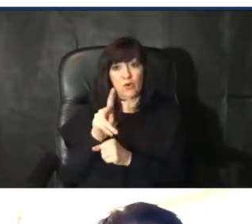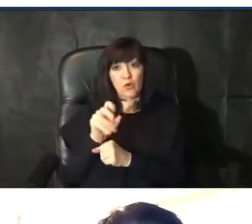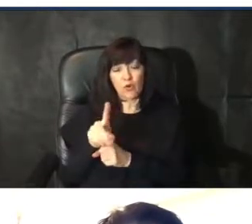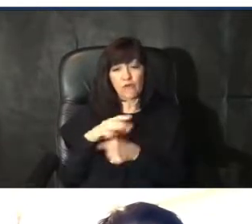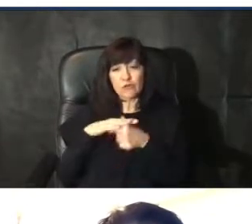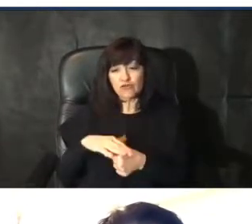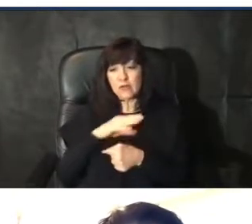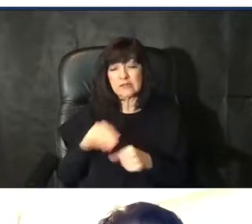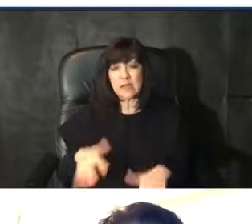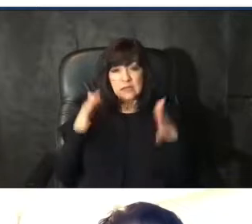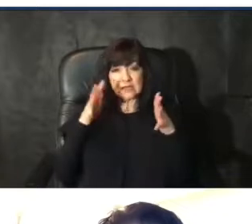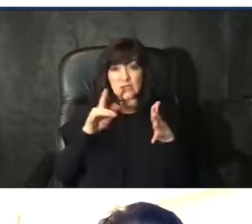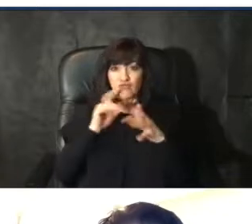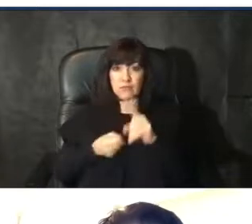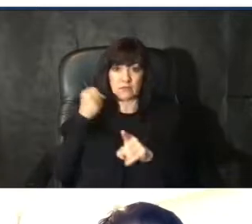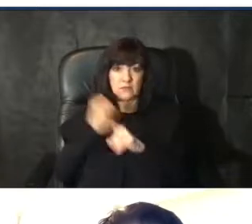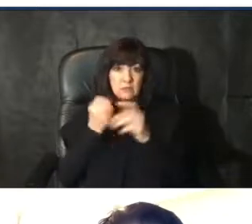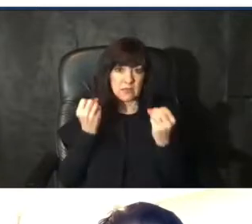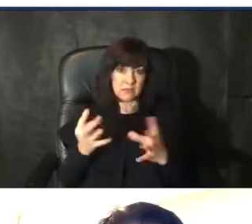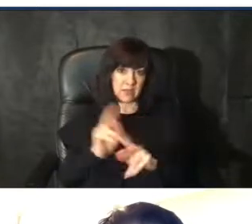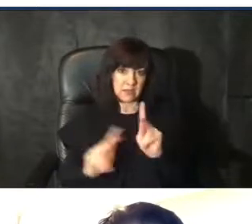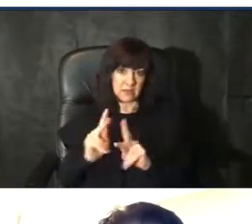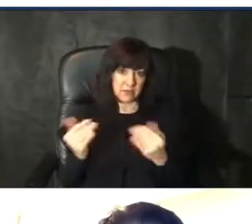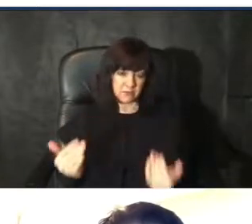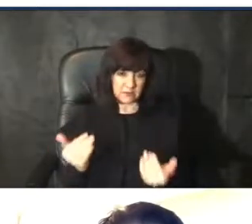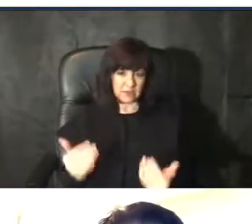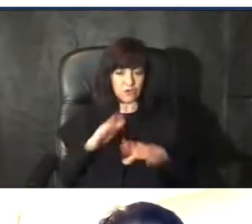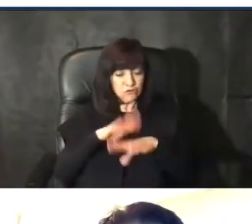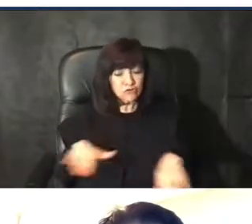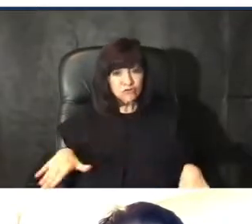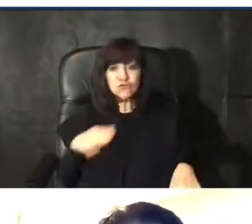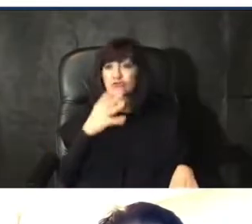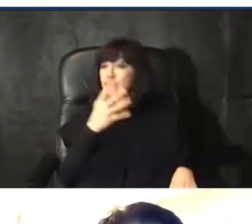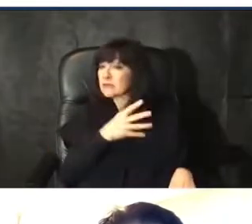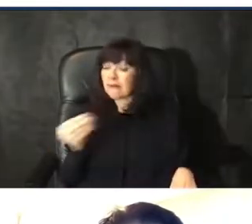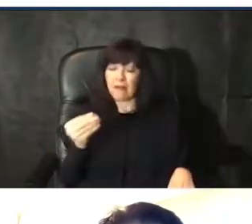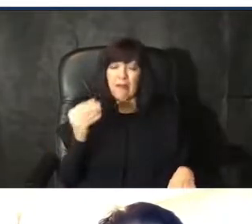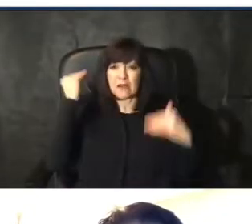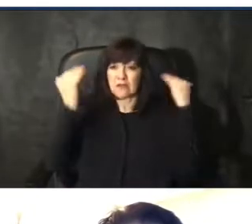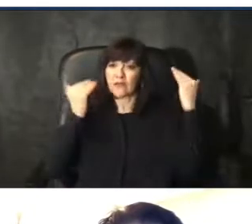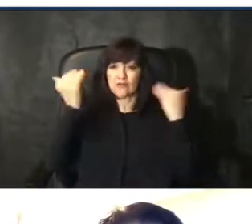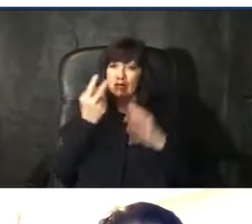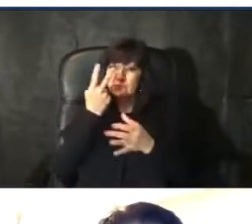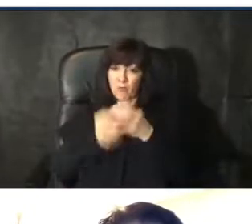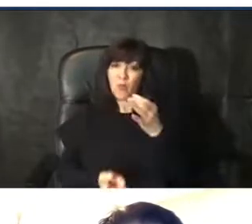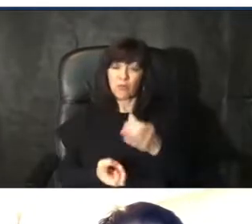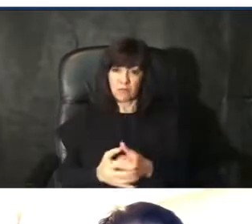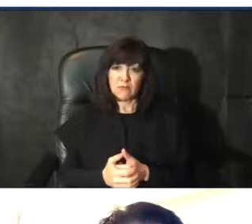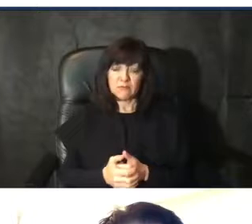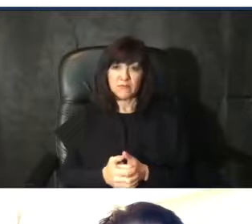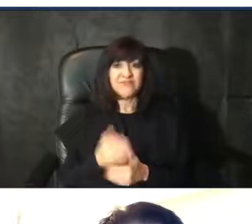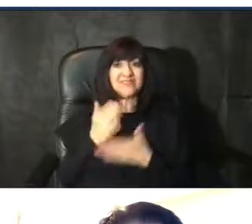impacting a lot of people right now, kids and adults. And for children who don't feel like they have a way